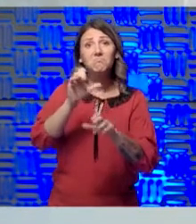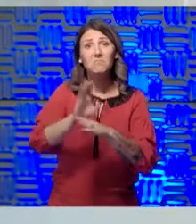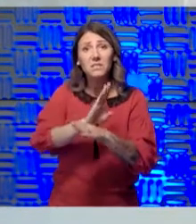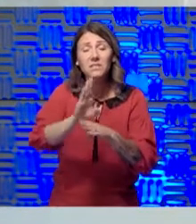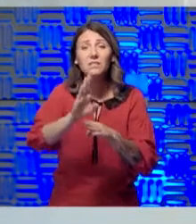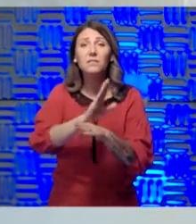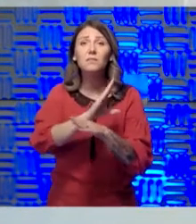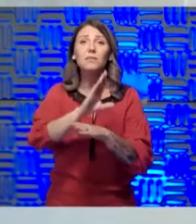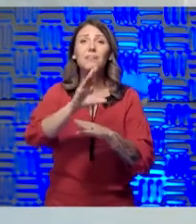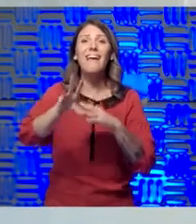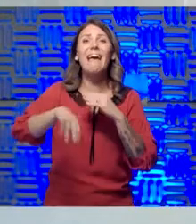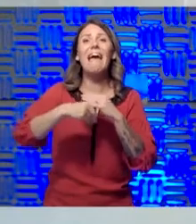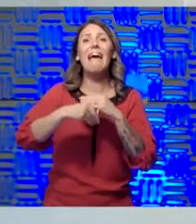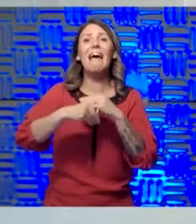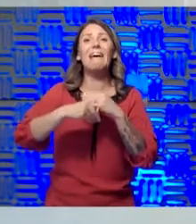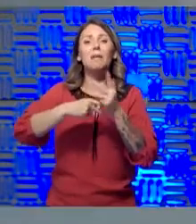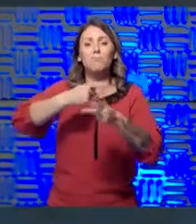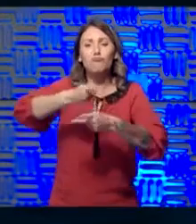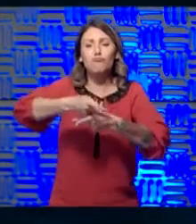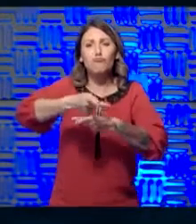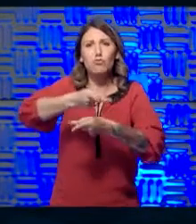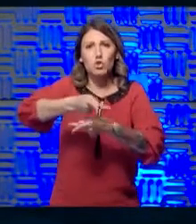added precautions on top of